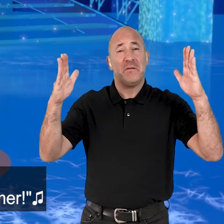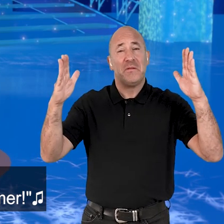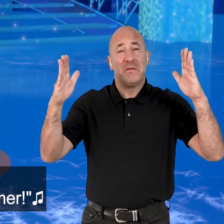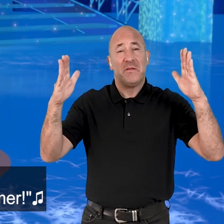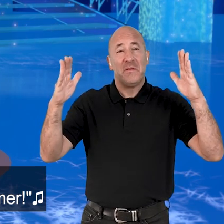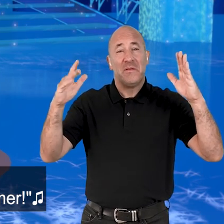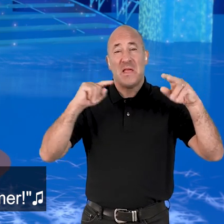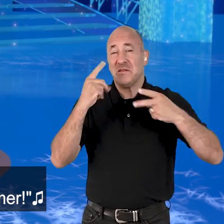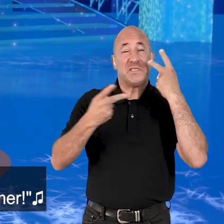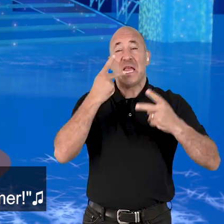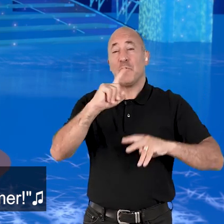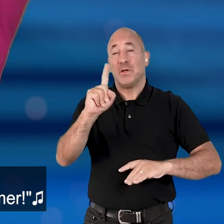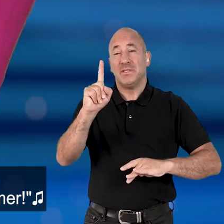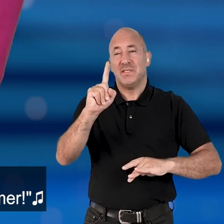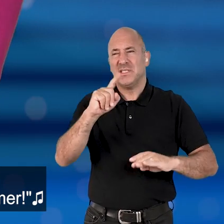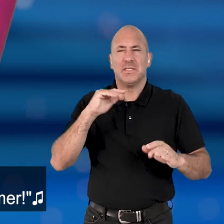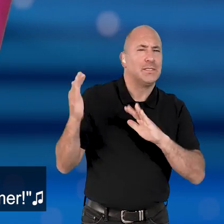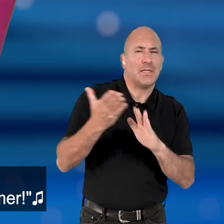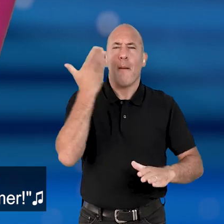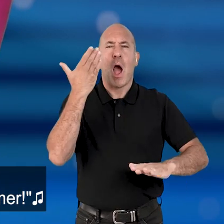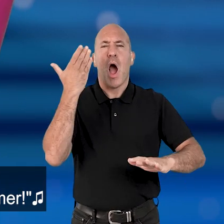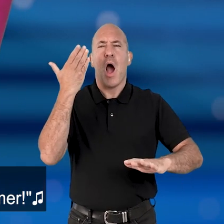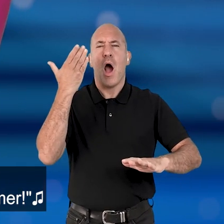arms into the sky as he says, in